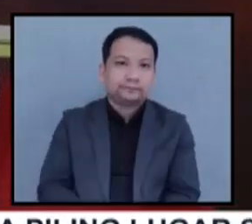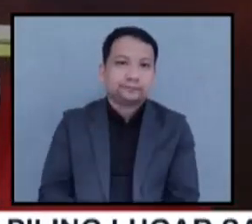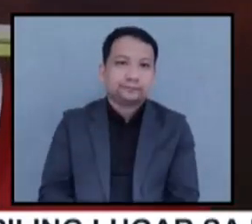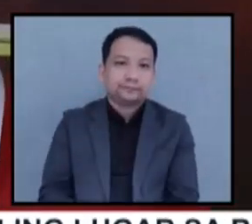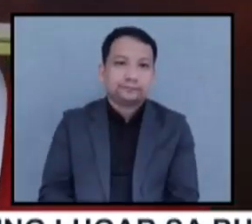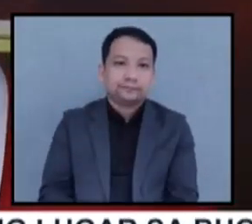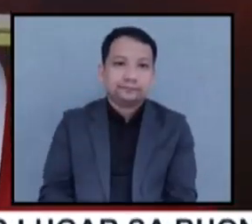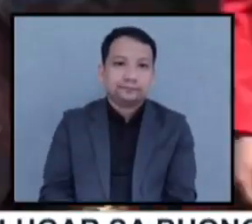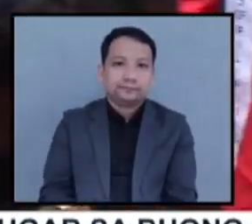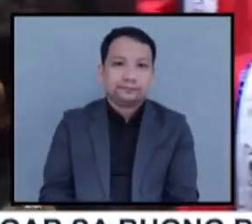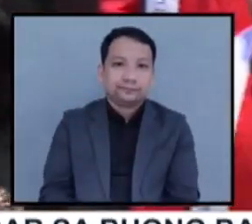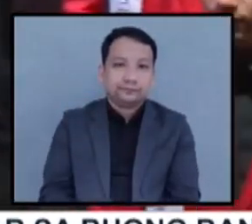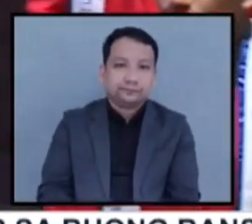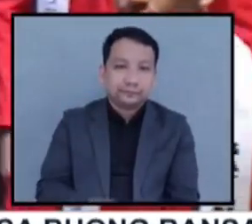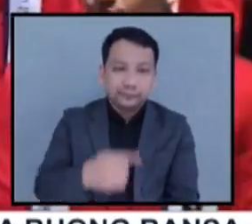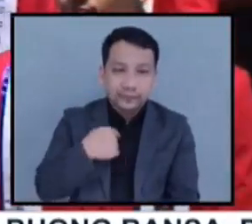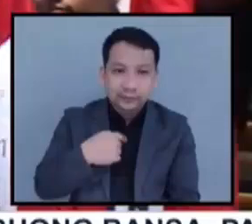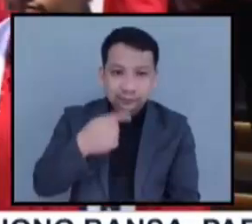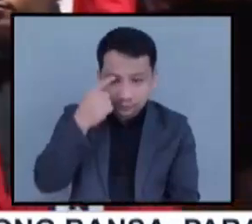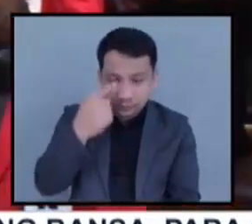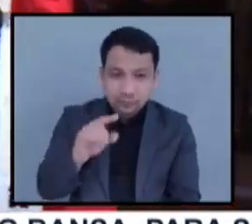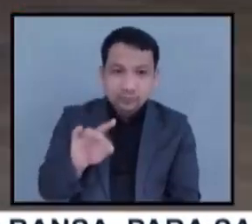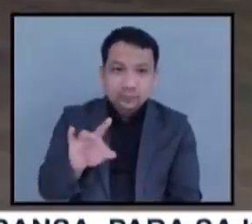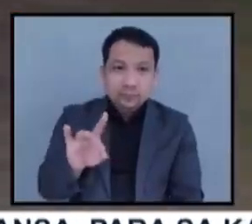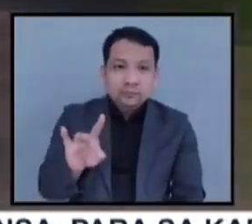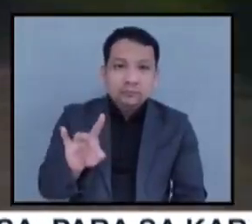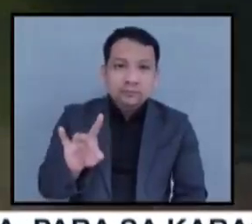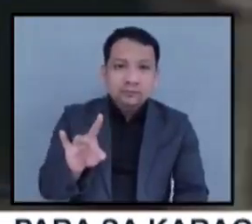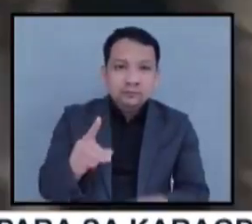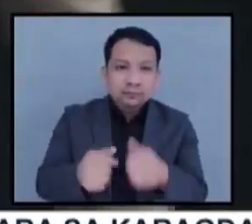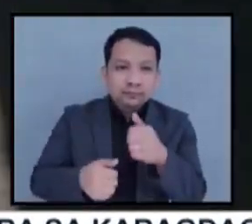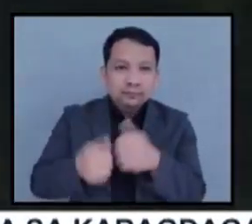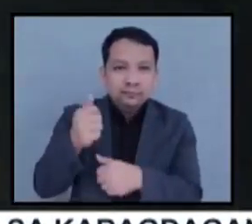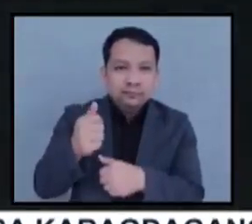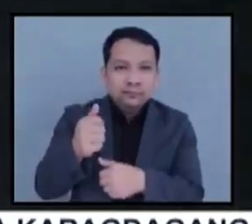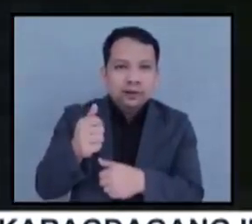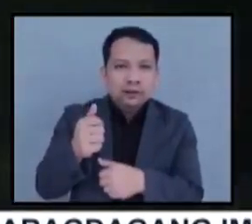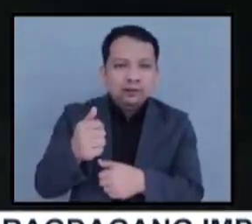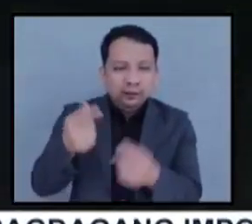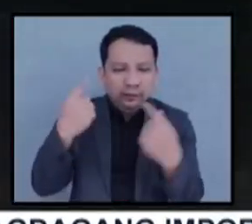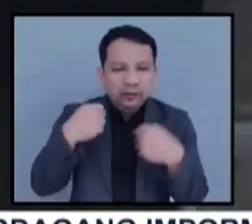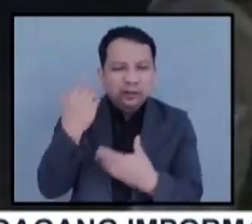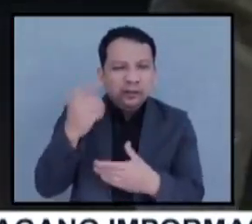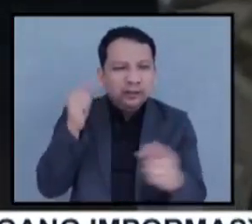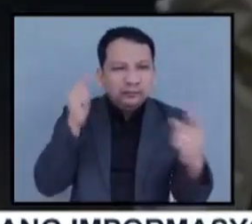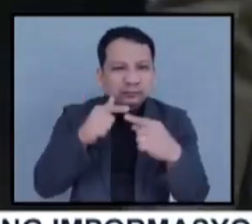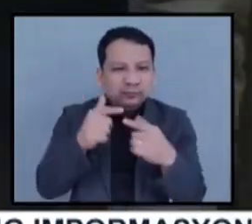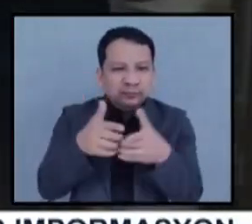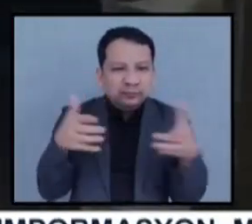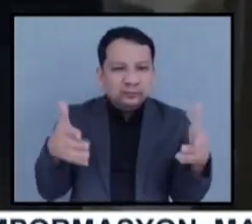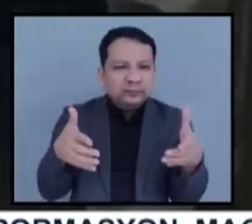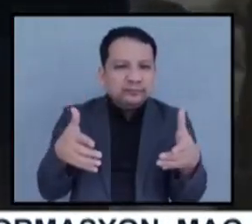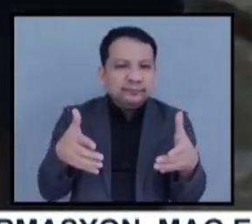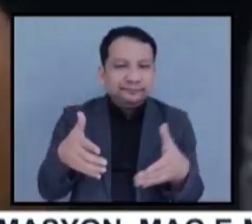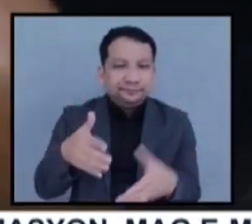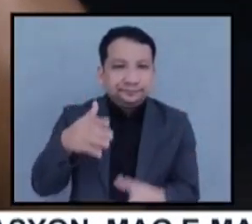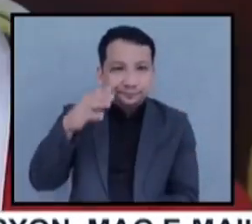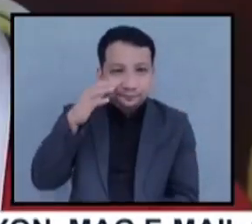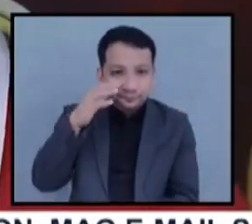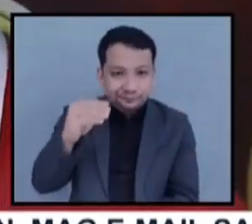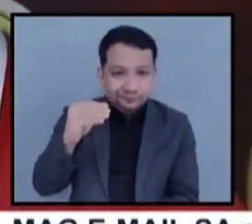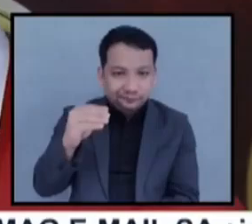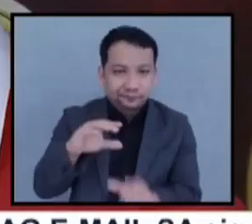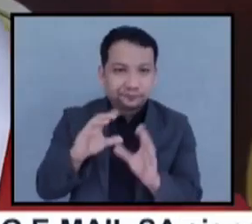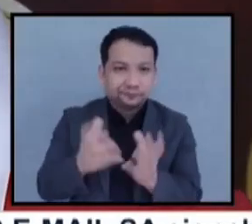I'm only 18 years old po. If ever man masungkit ko yung teen crown, pero I'm also aiming for the grand title, which is the man of the world po. May advocacy po